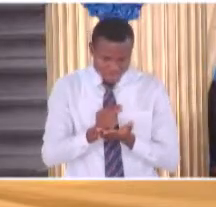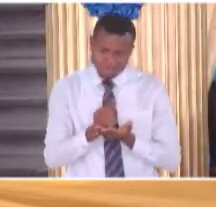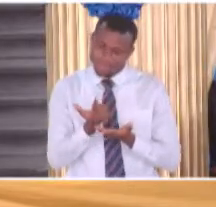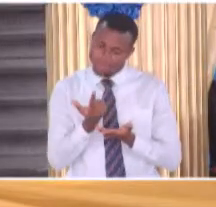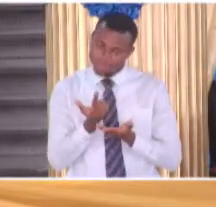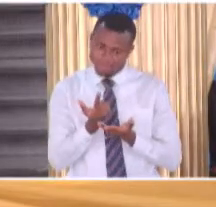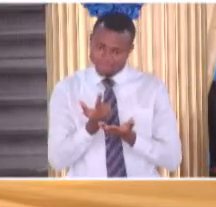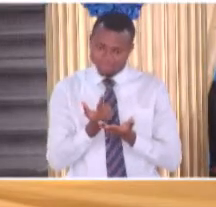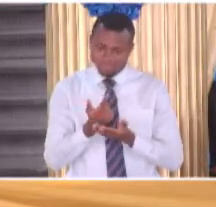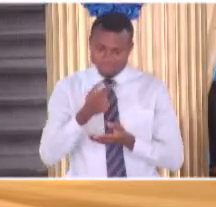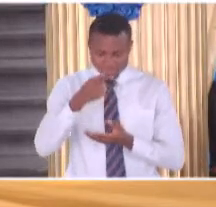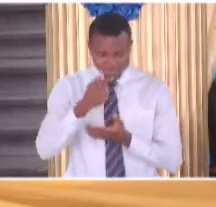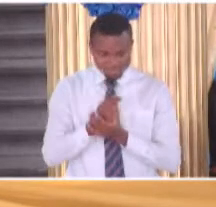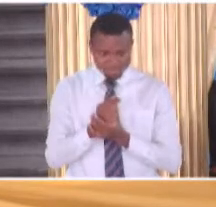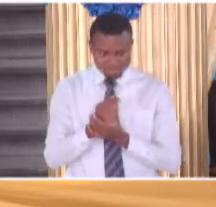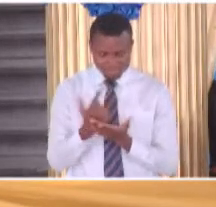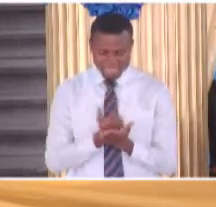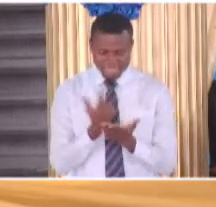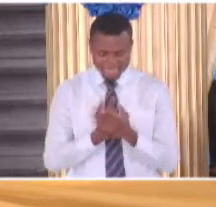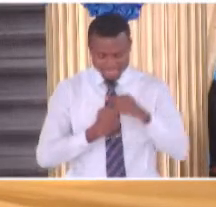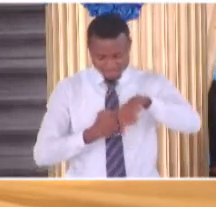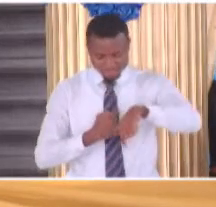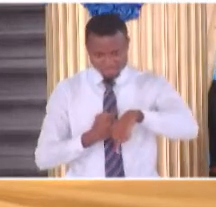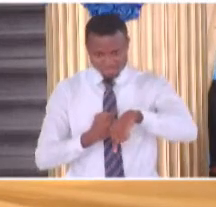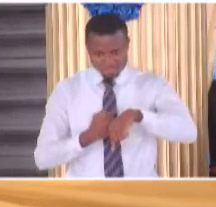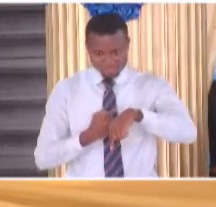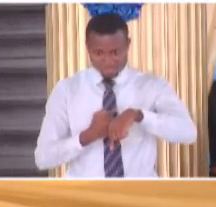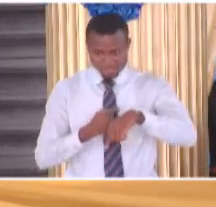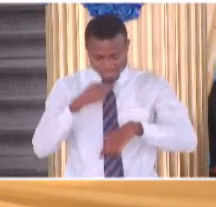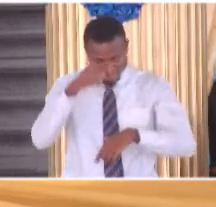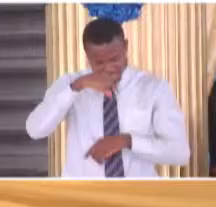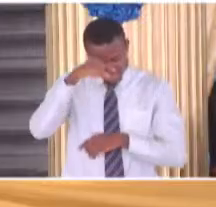Gambia, Ghana, Guinea,